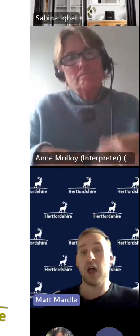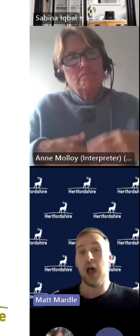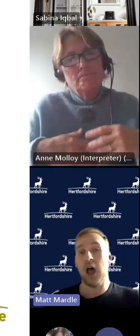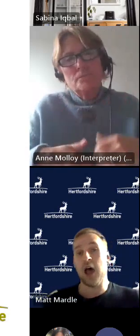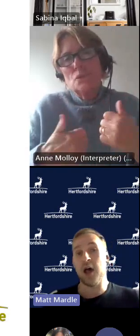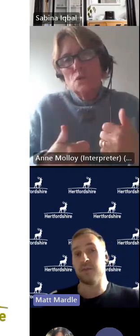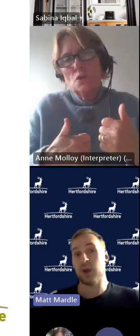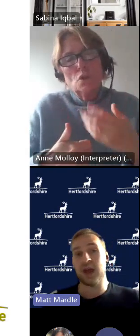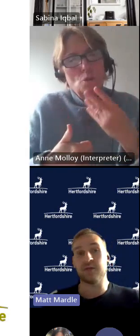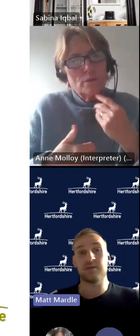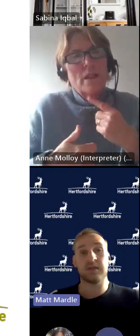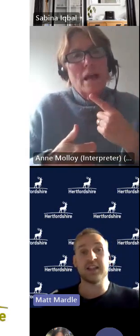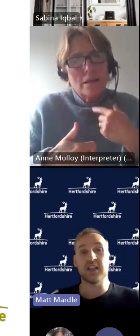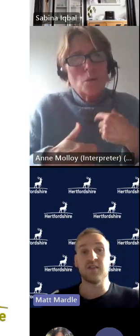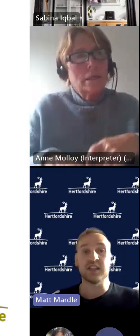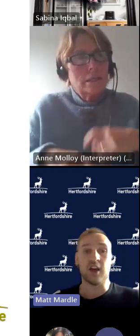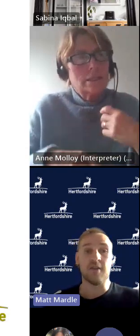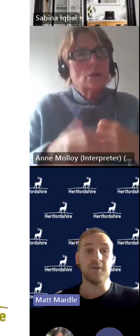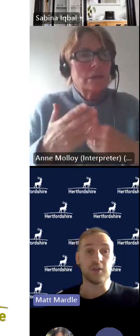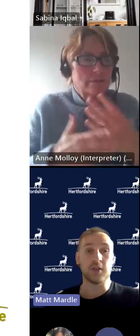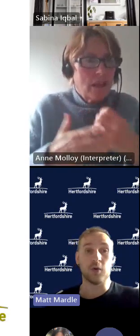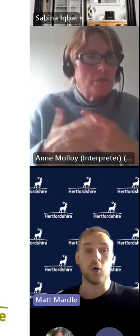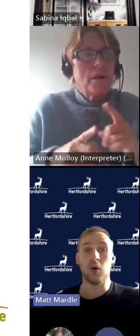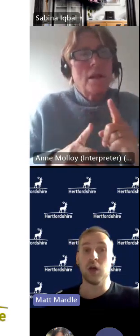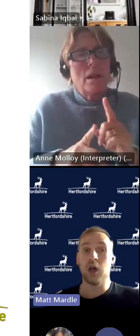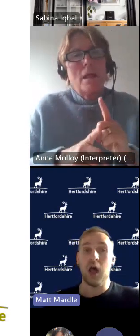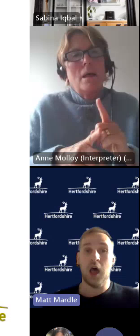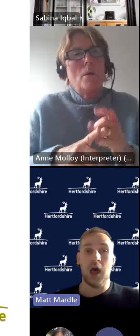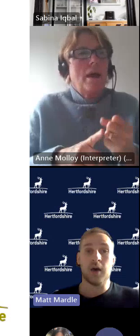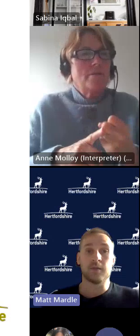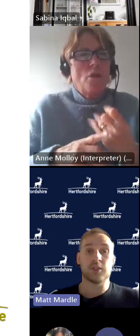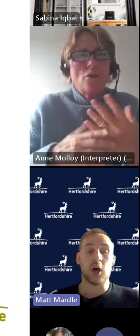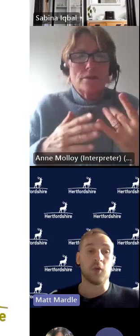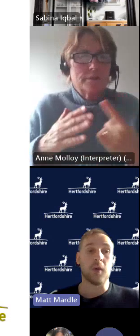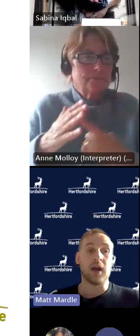developed. We have key services like food support,